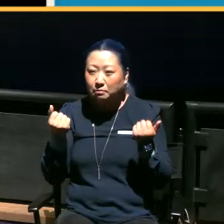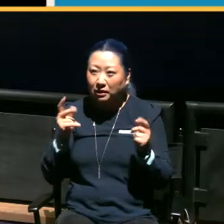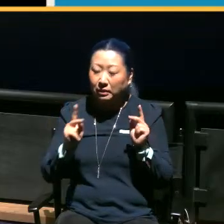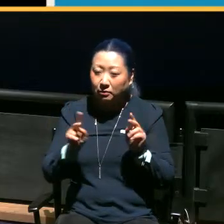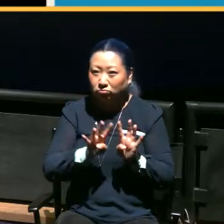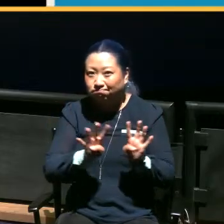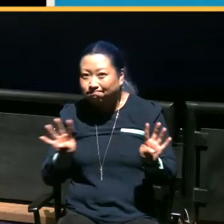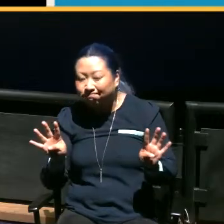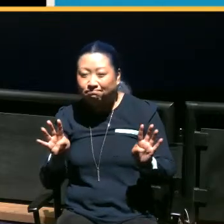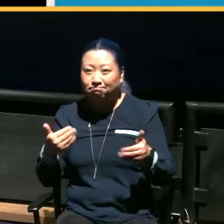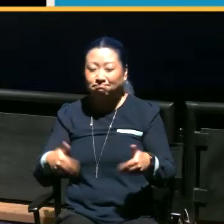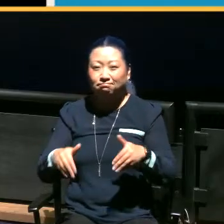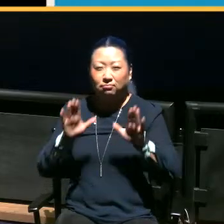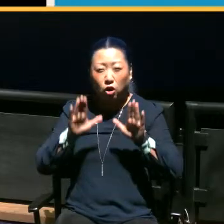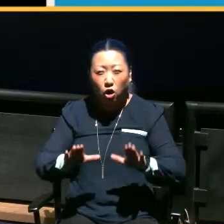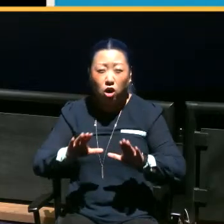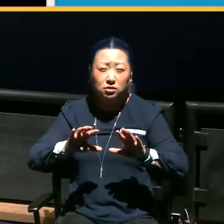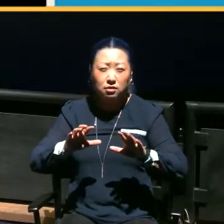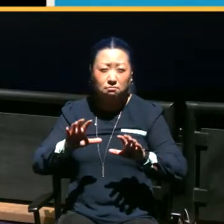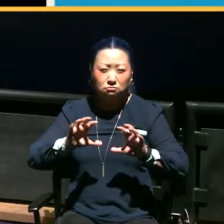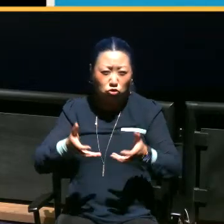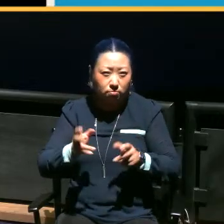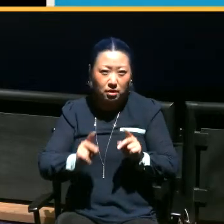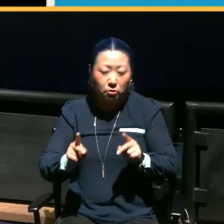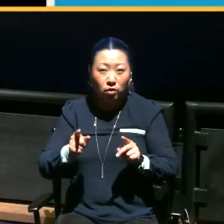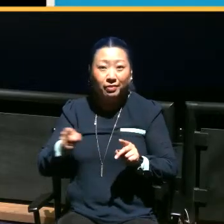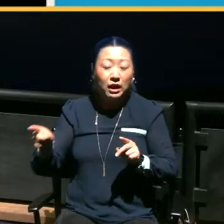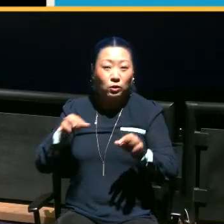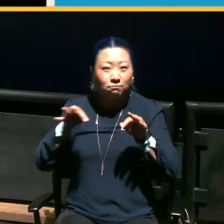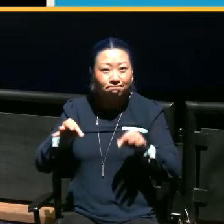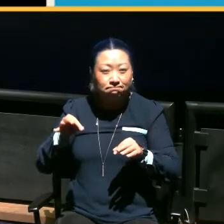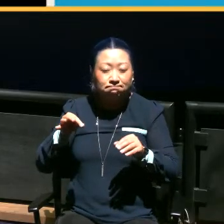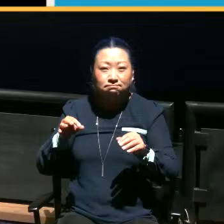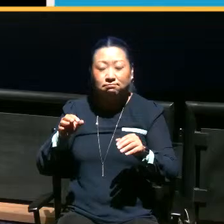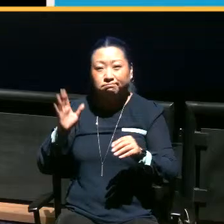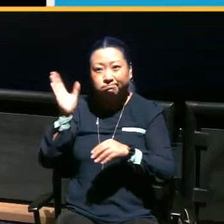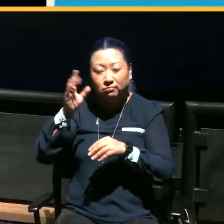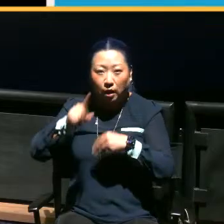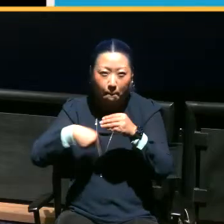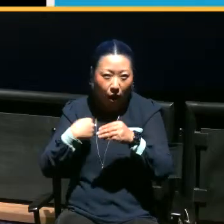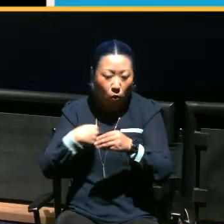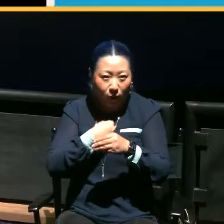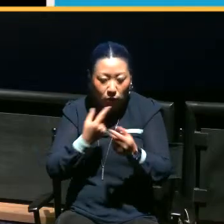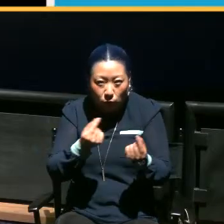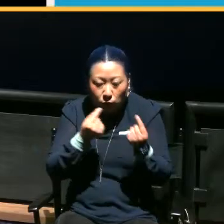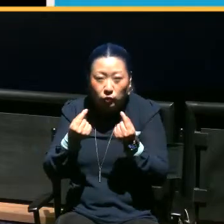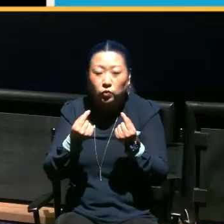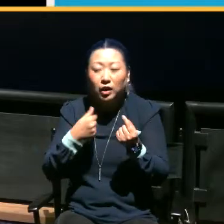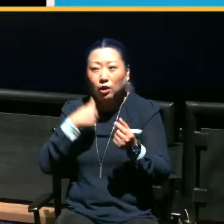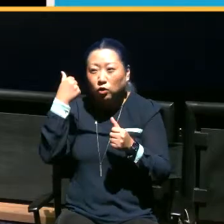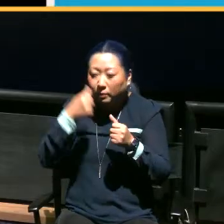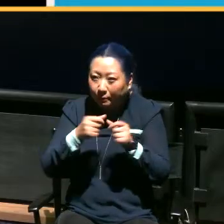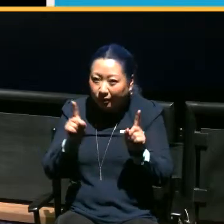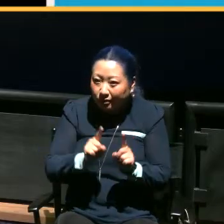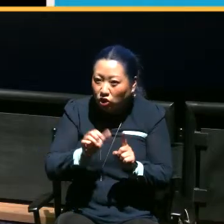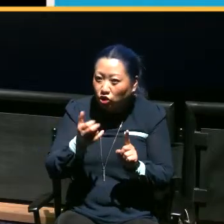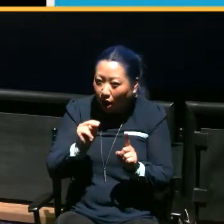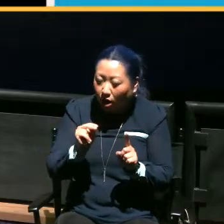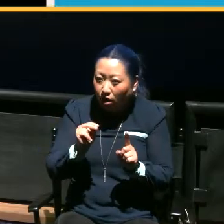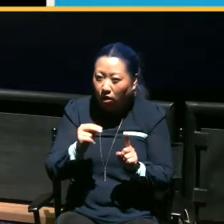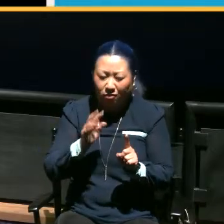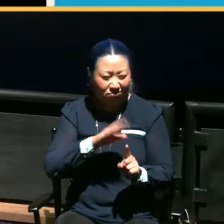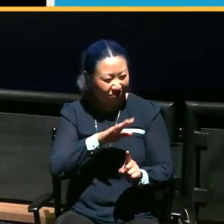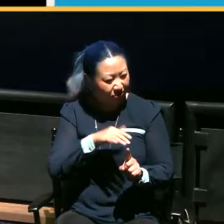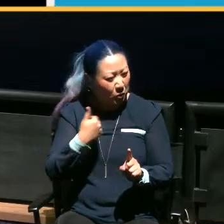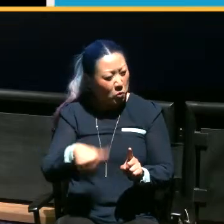folks here, just a wonderful group of people, and they were briefing us about what we were going to do. And I remember standing next to John and telling him,